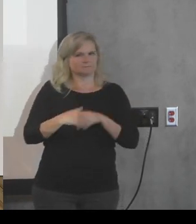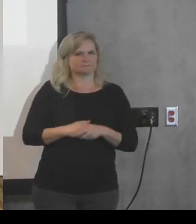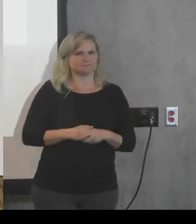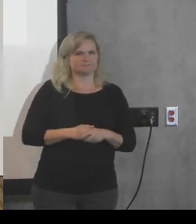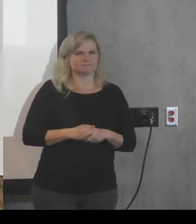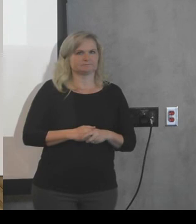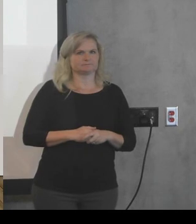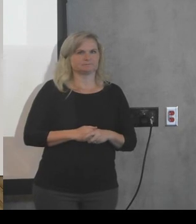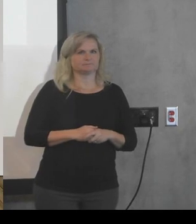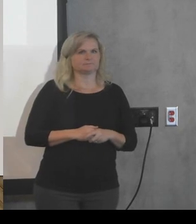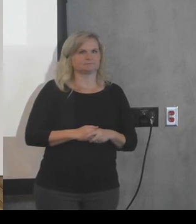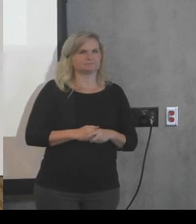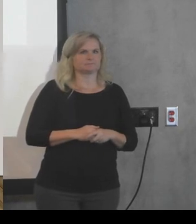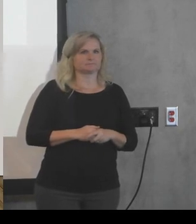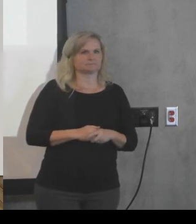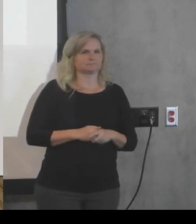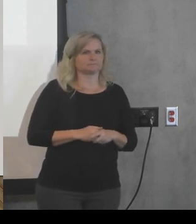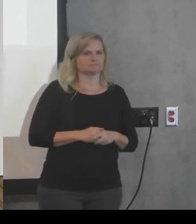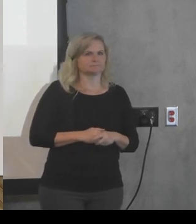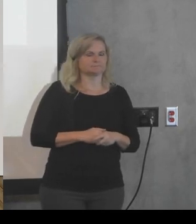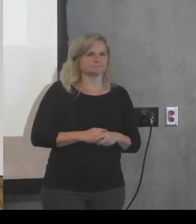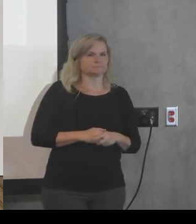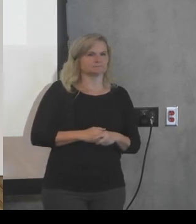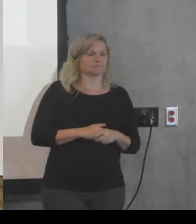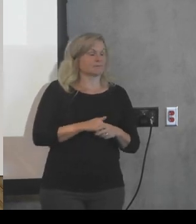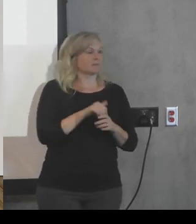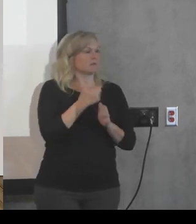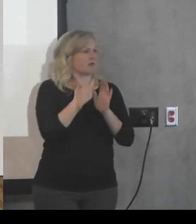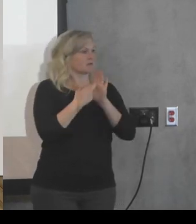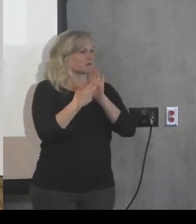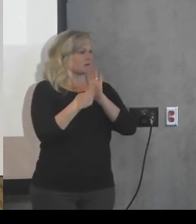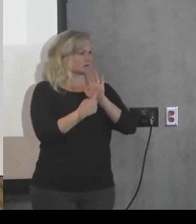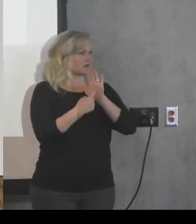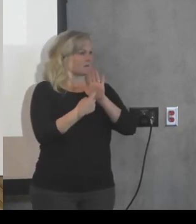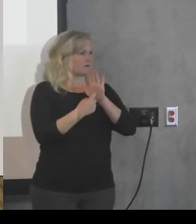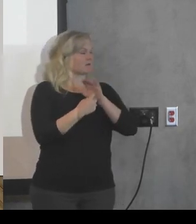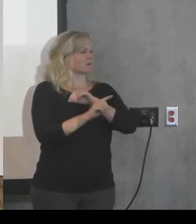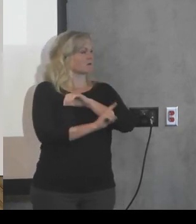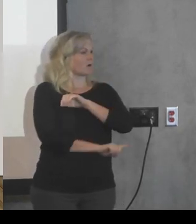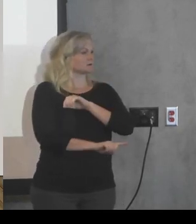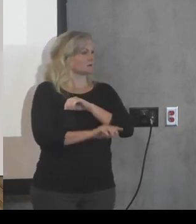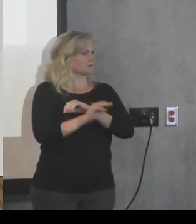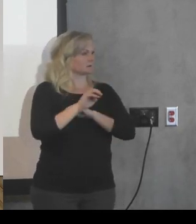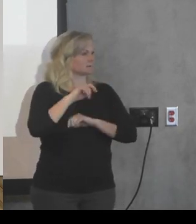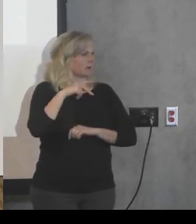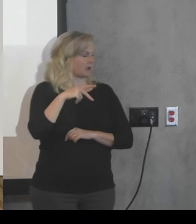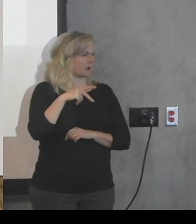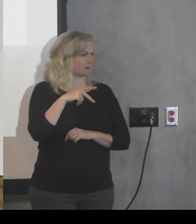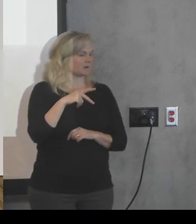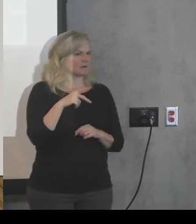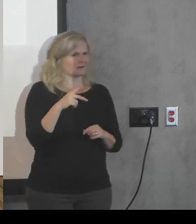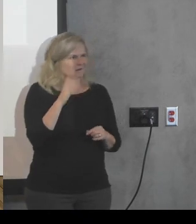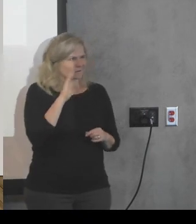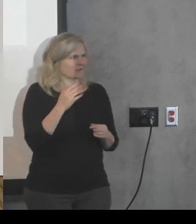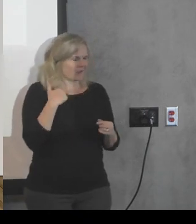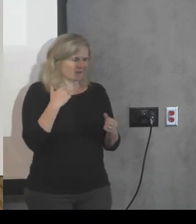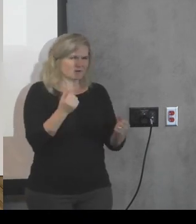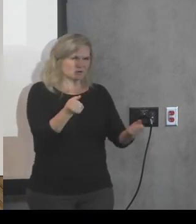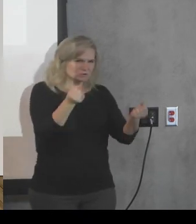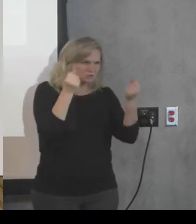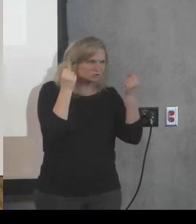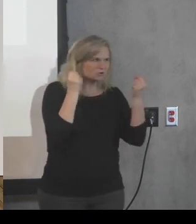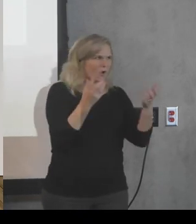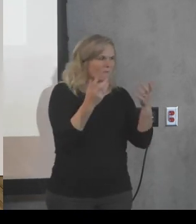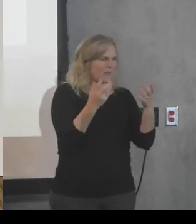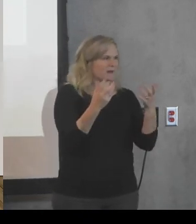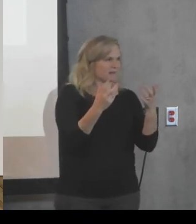The other example there of a consequence map, we have so many kids that don't understand cause-effect,